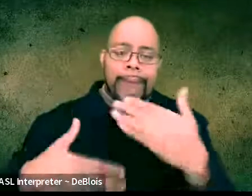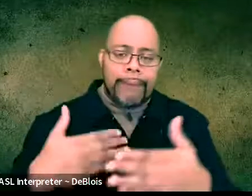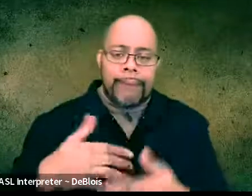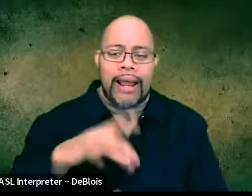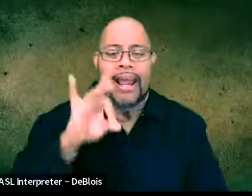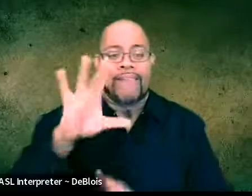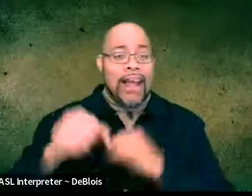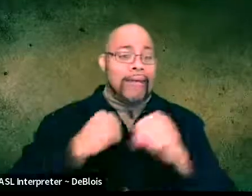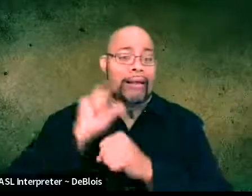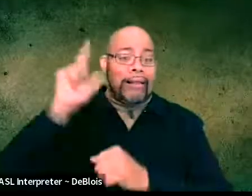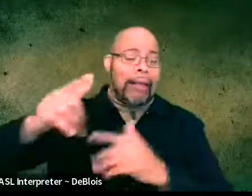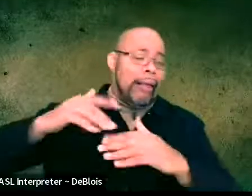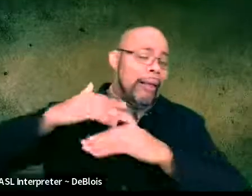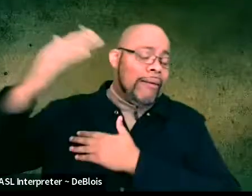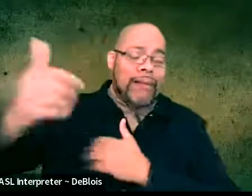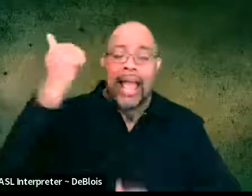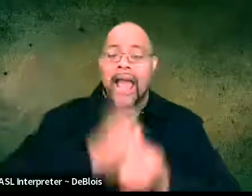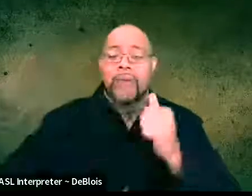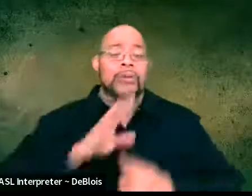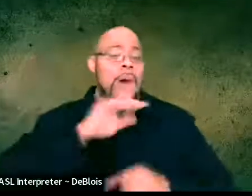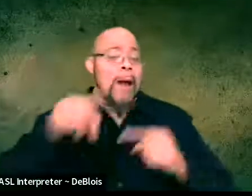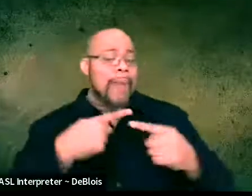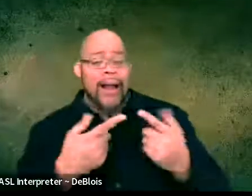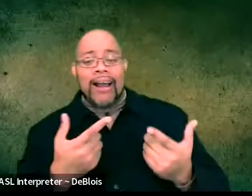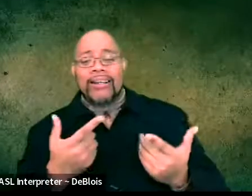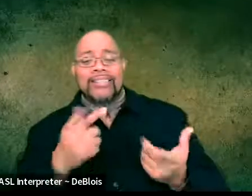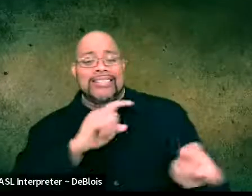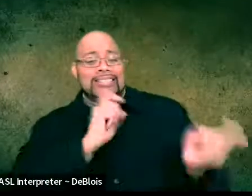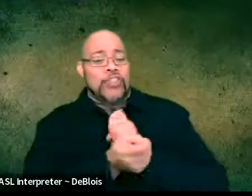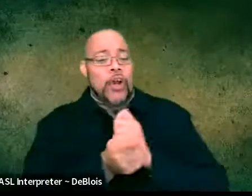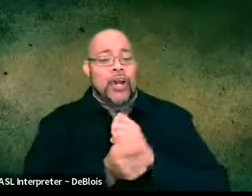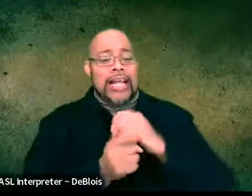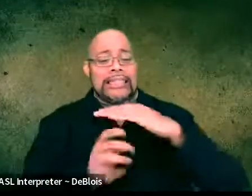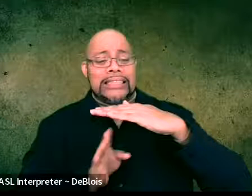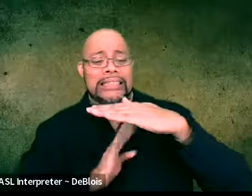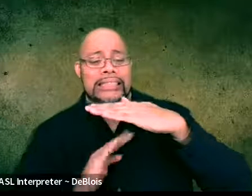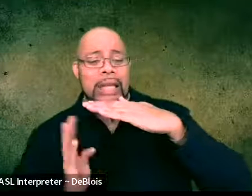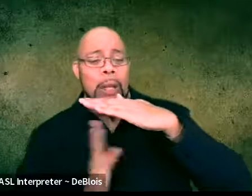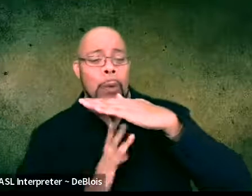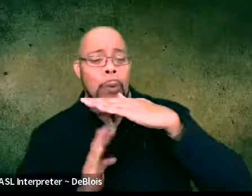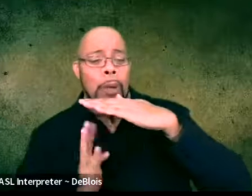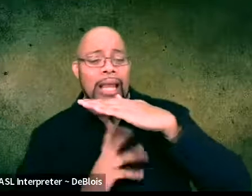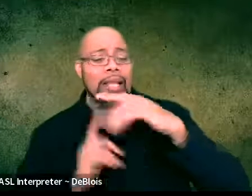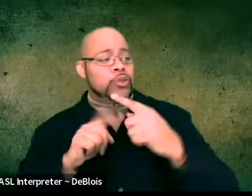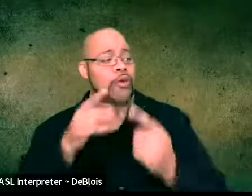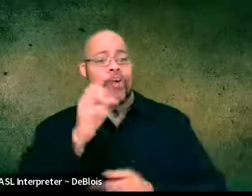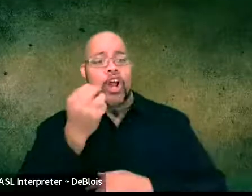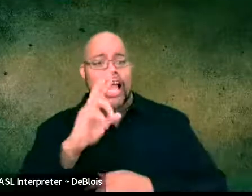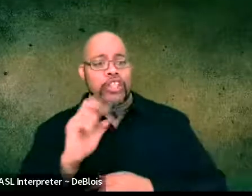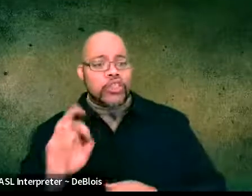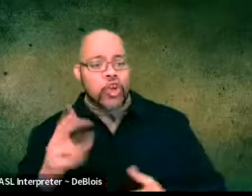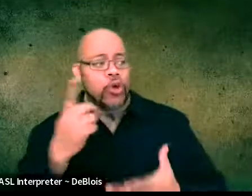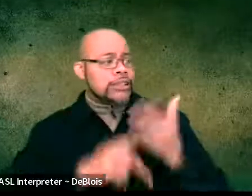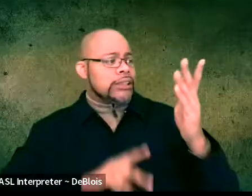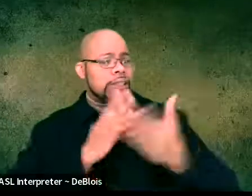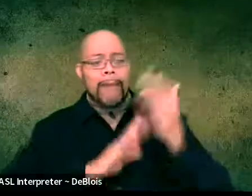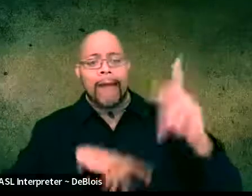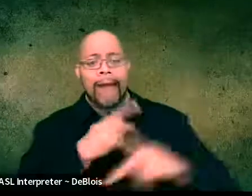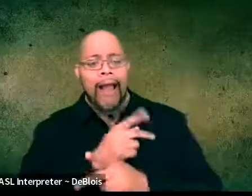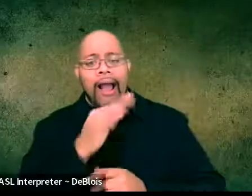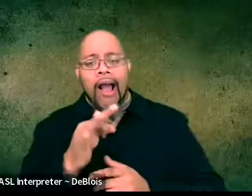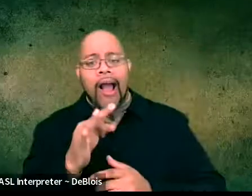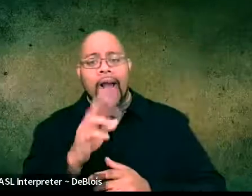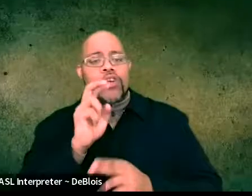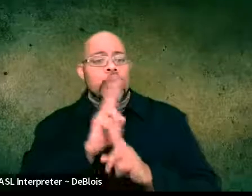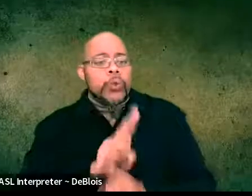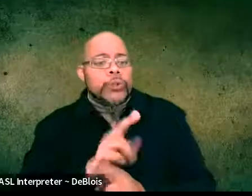85 years later, and everybody is talking about turning seaweed into some type of fertilizer or some type of